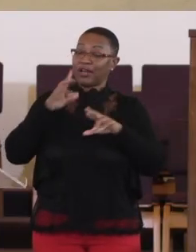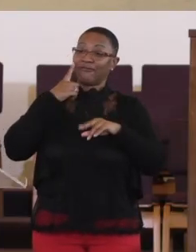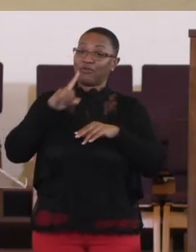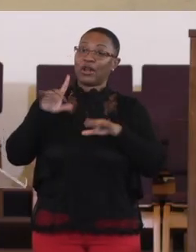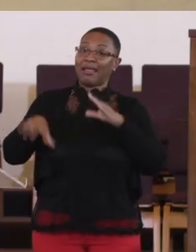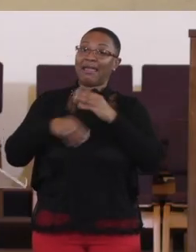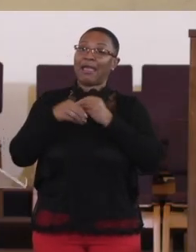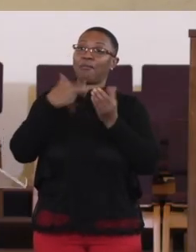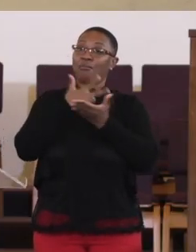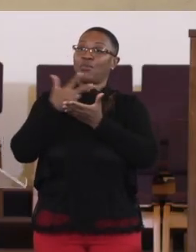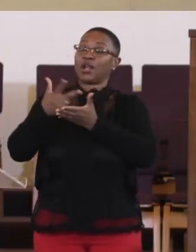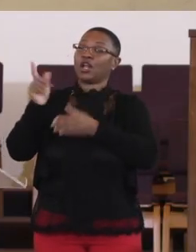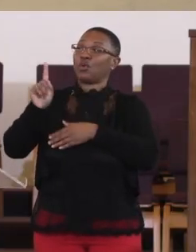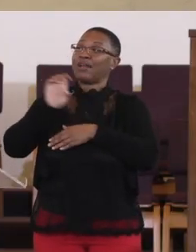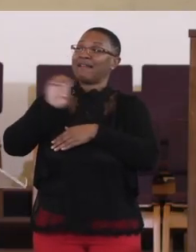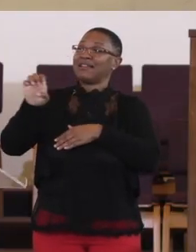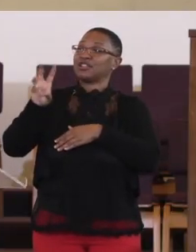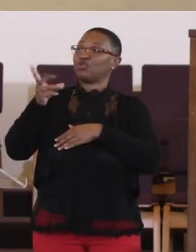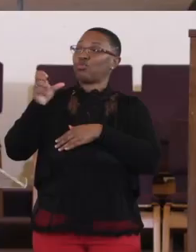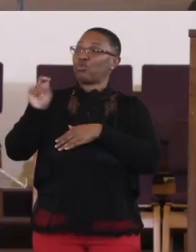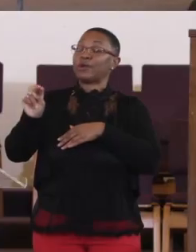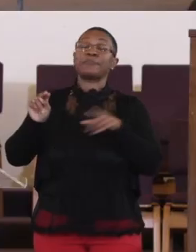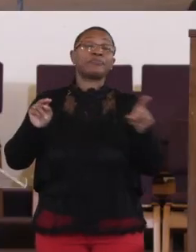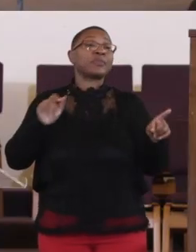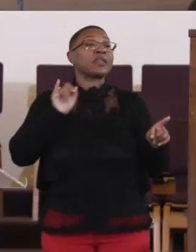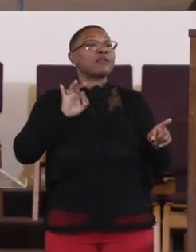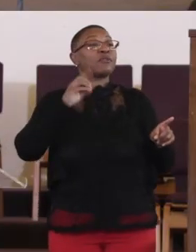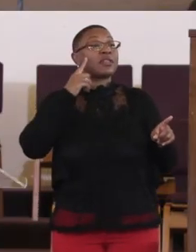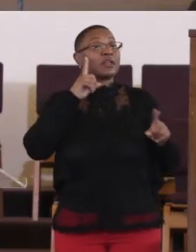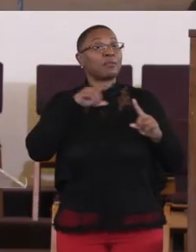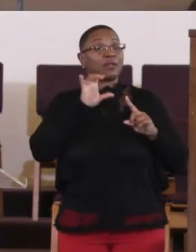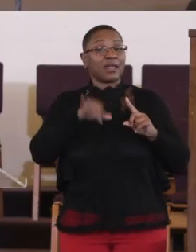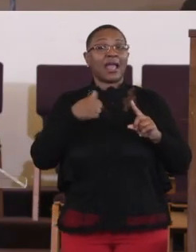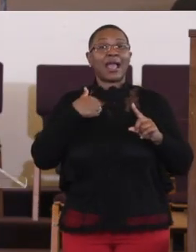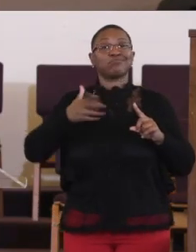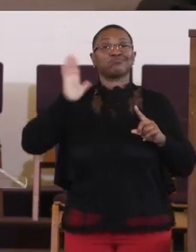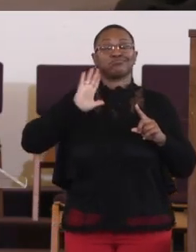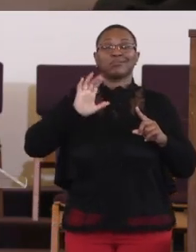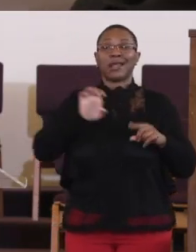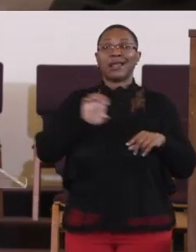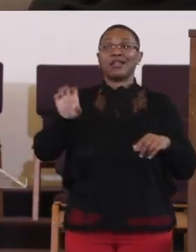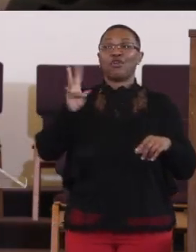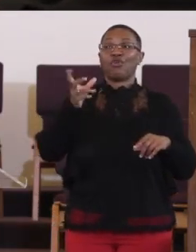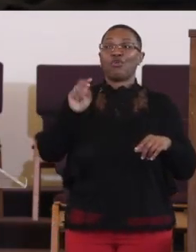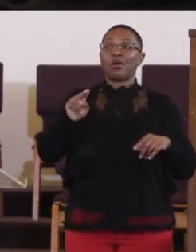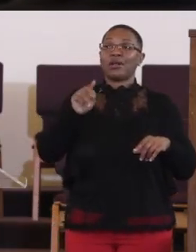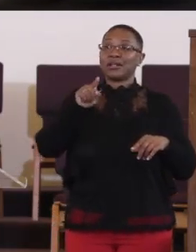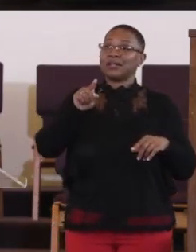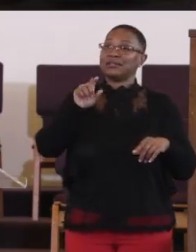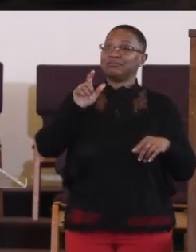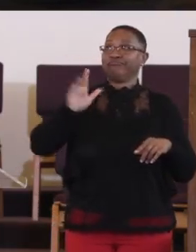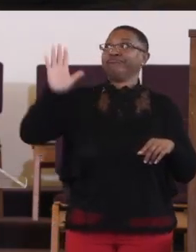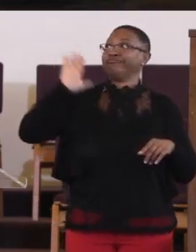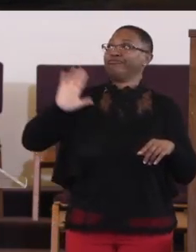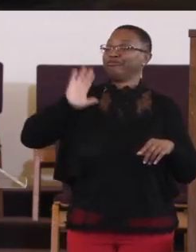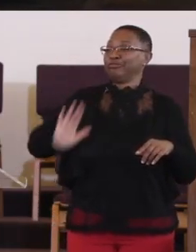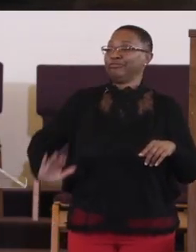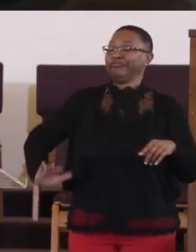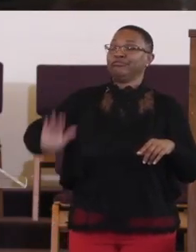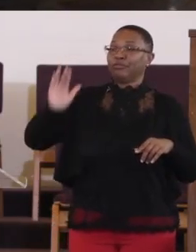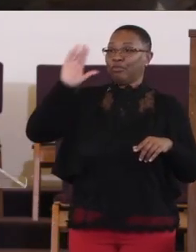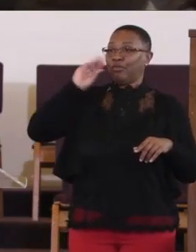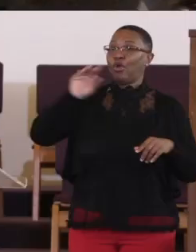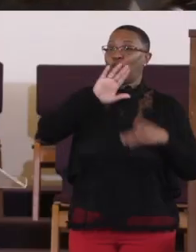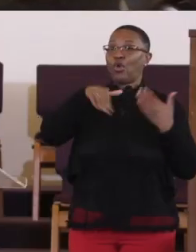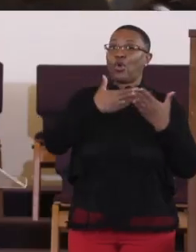add more parking to East Warren? So if you think about this, of course, I remember East Warren as a 10 and 12-year-old. All of those